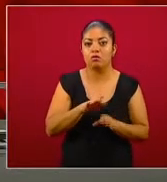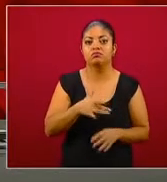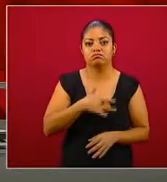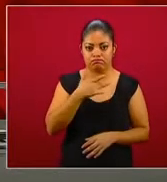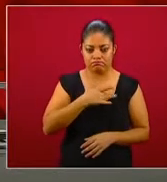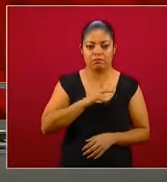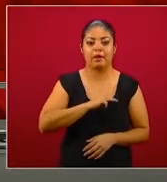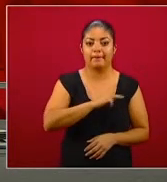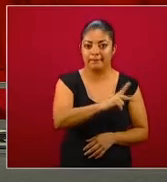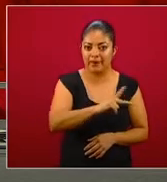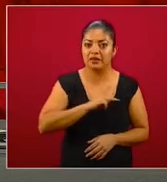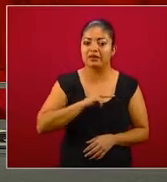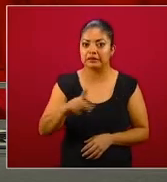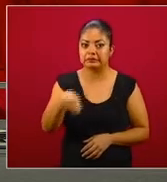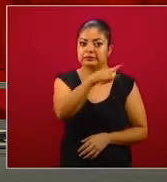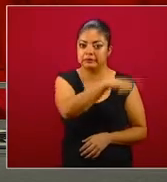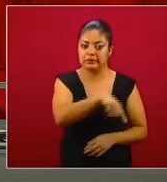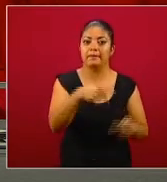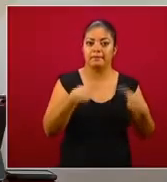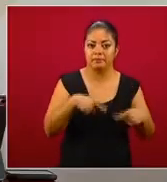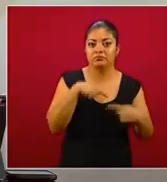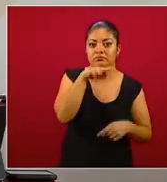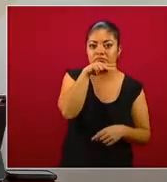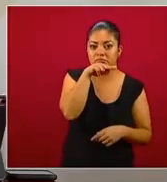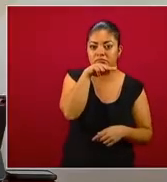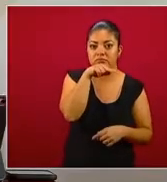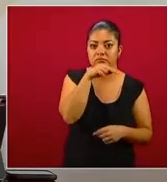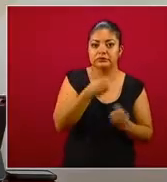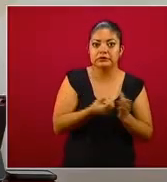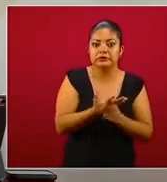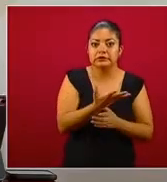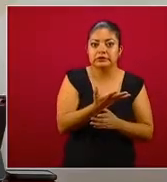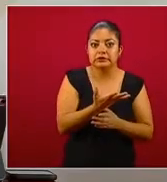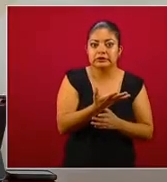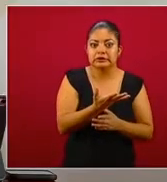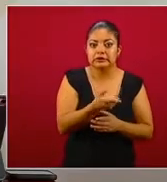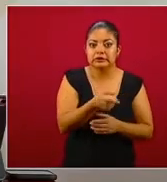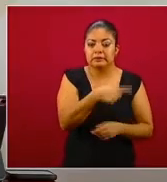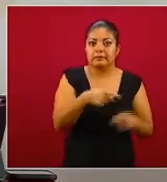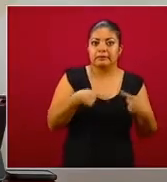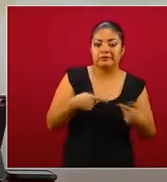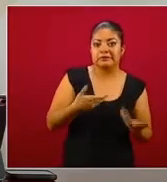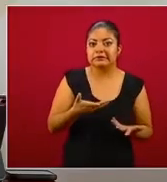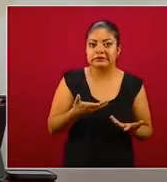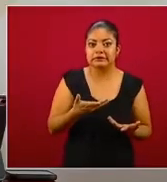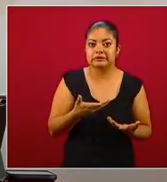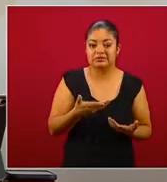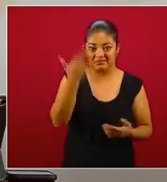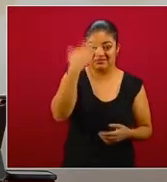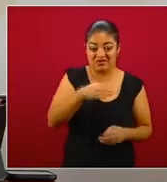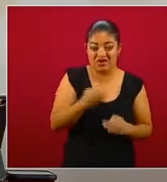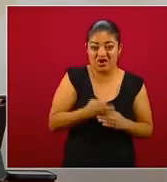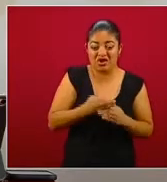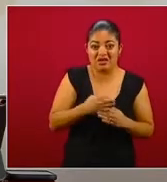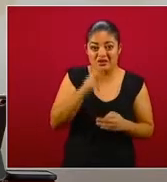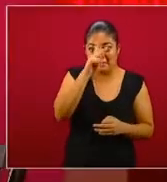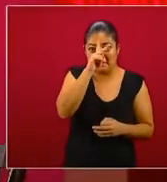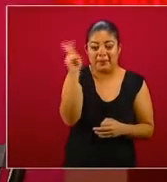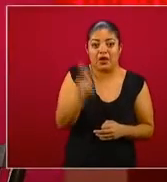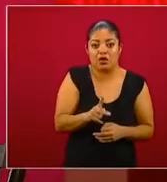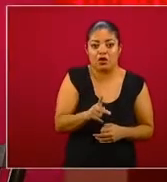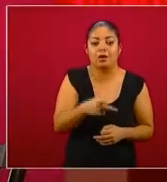very careful in these regions. And monitoring will give room